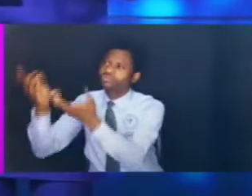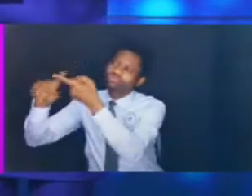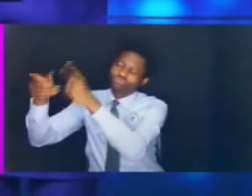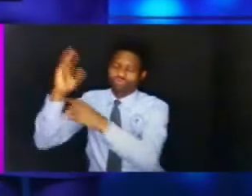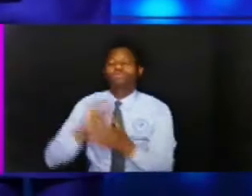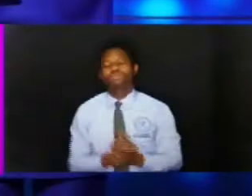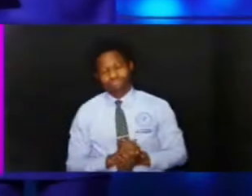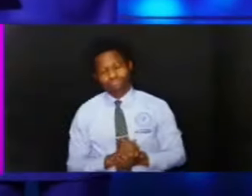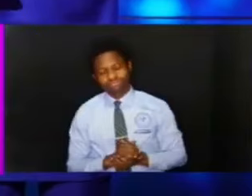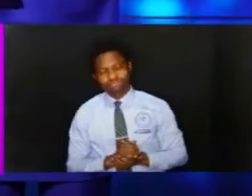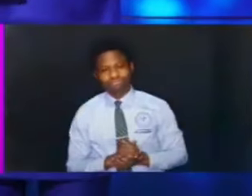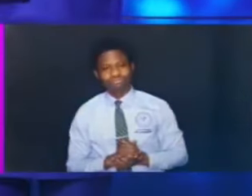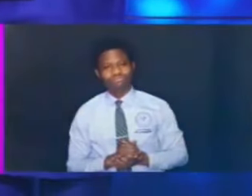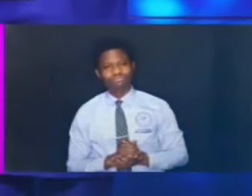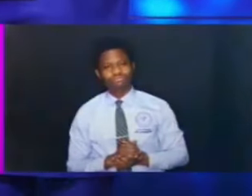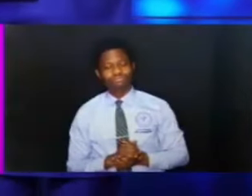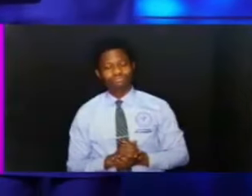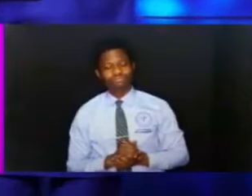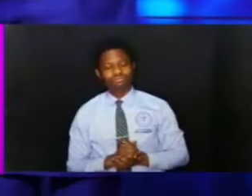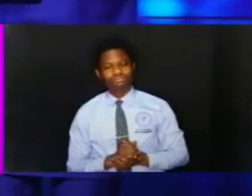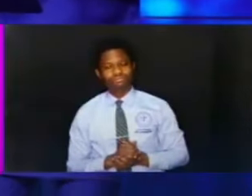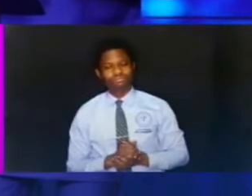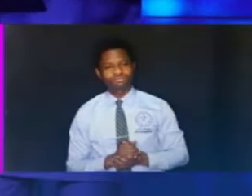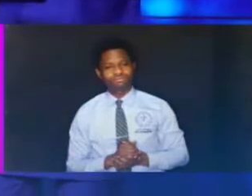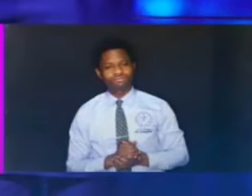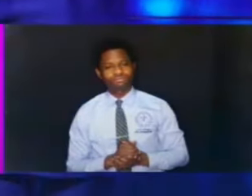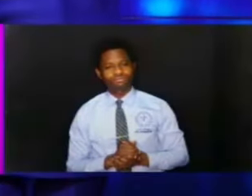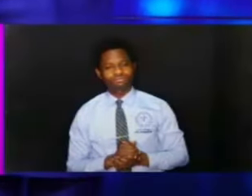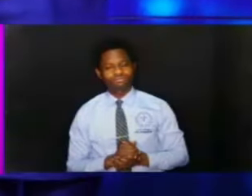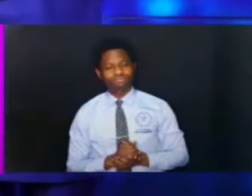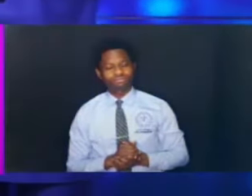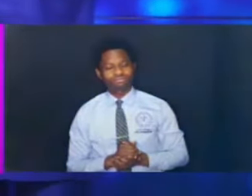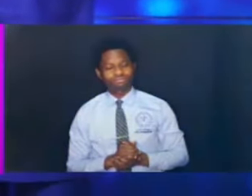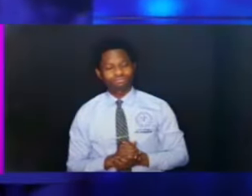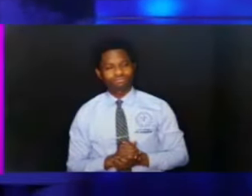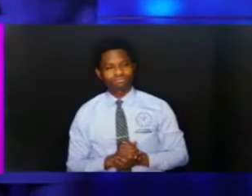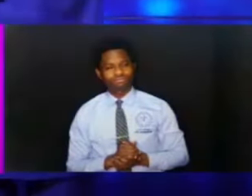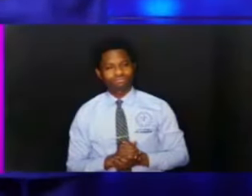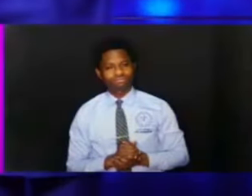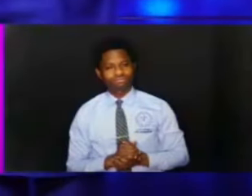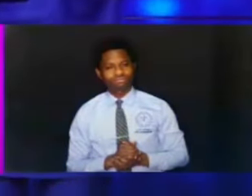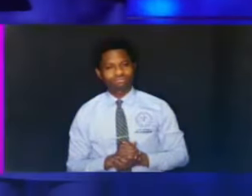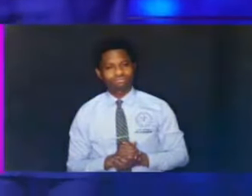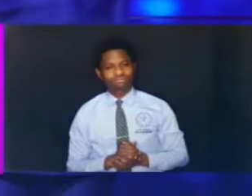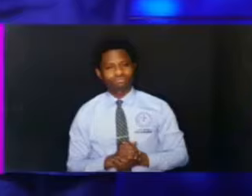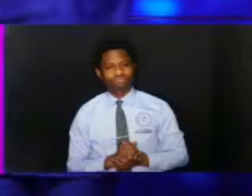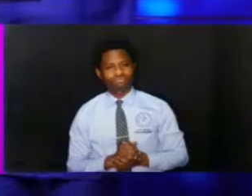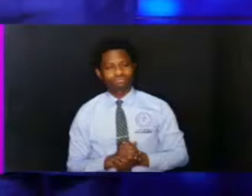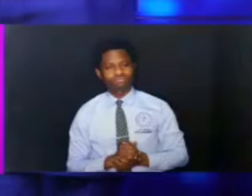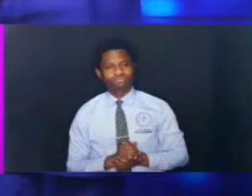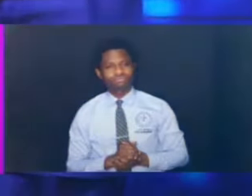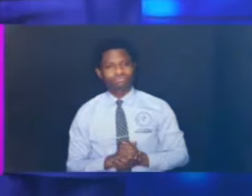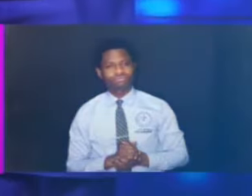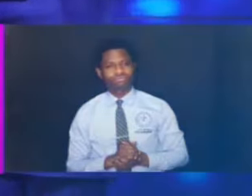a ja wa ye de no for mu tia no enim wa na ko na woni unua no ko bom kane ansana wa be